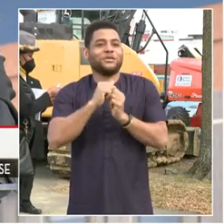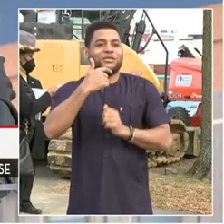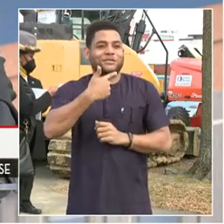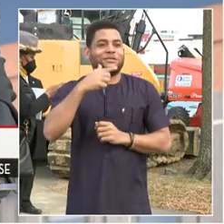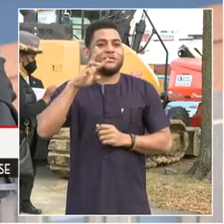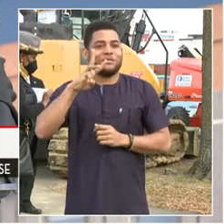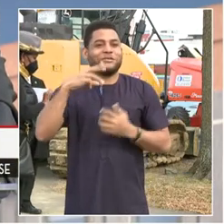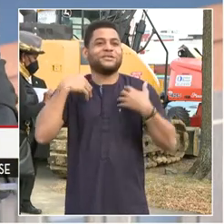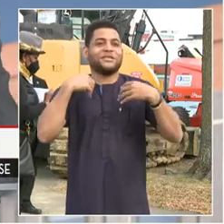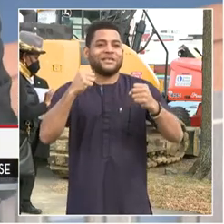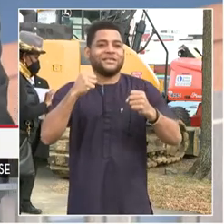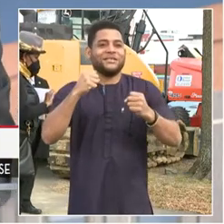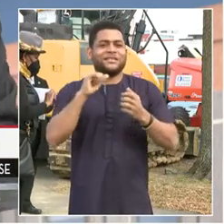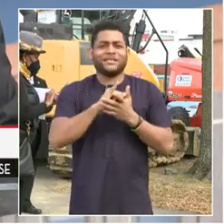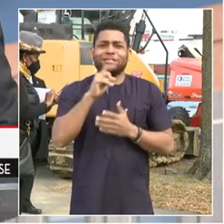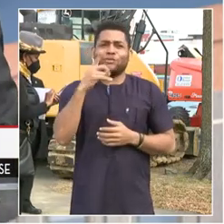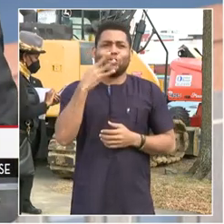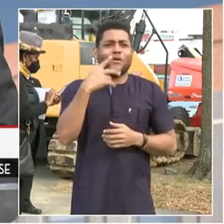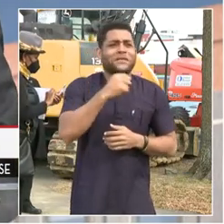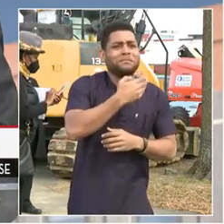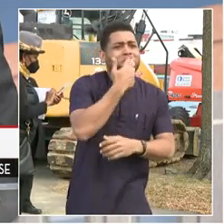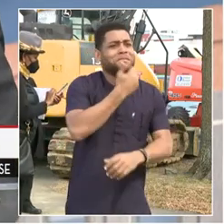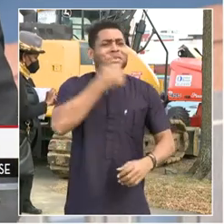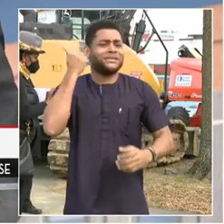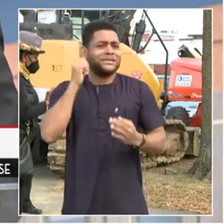ways that we can